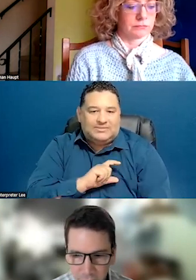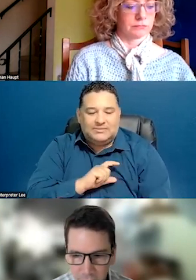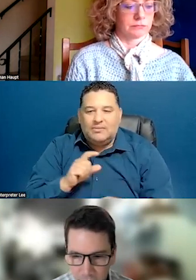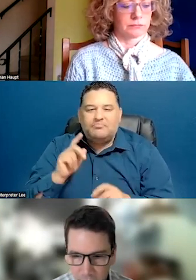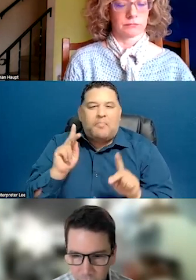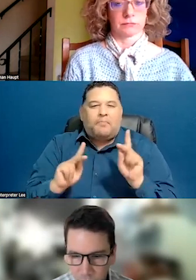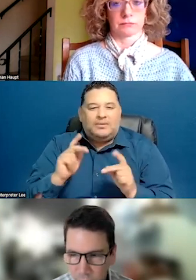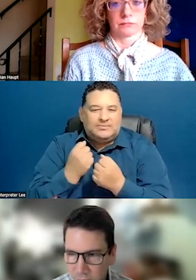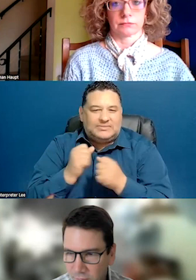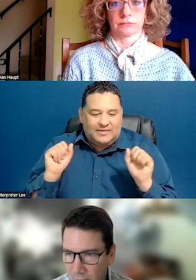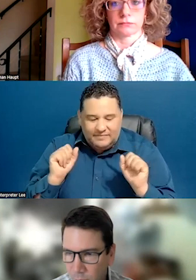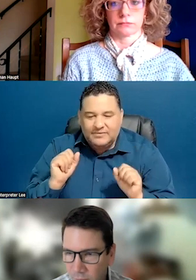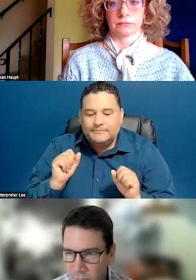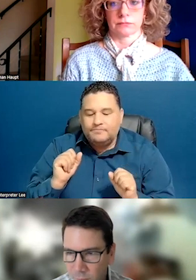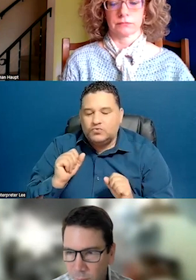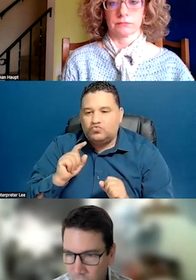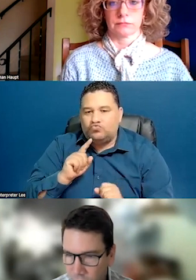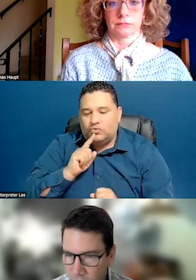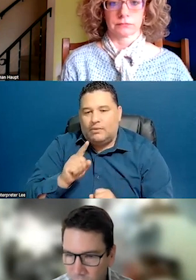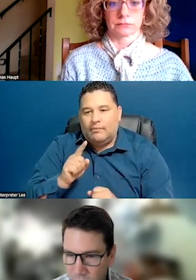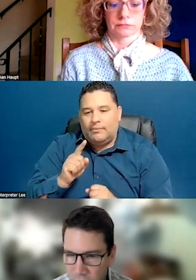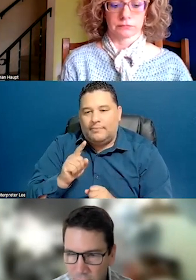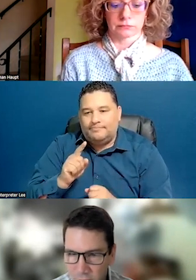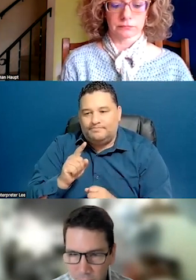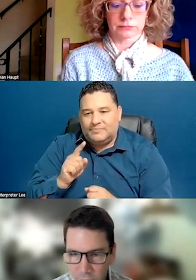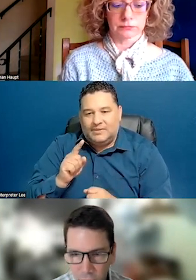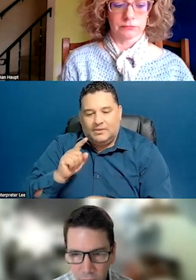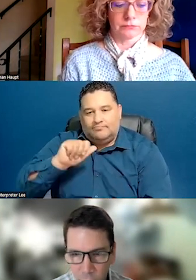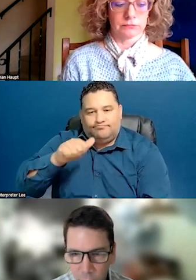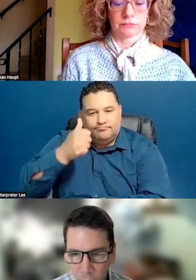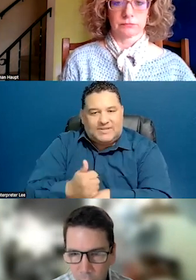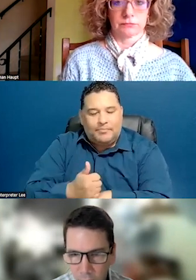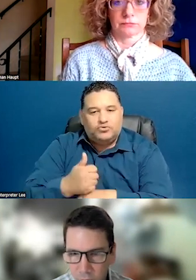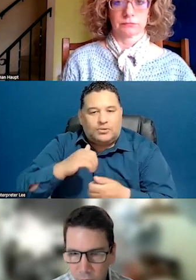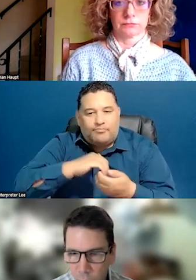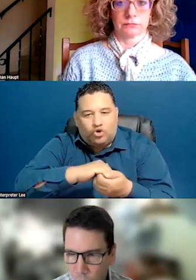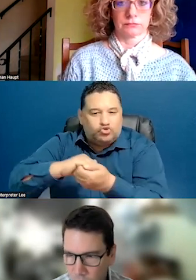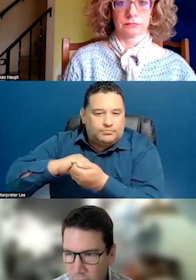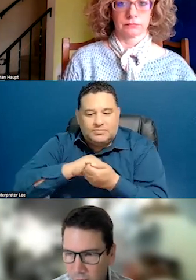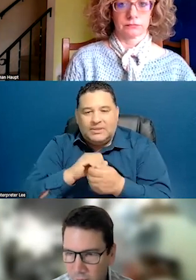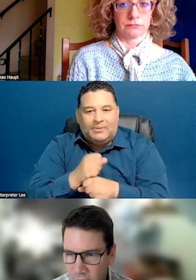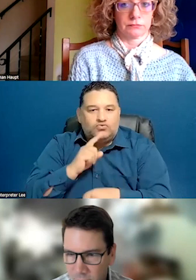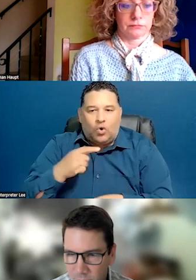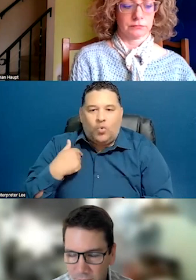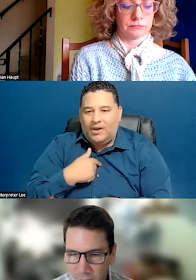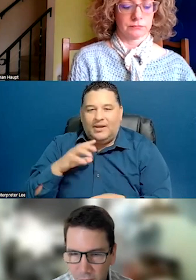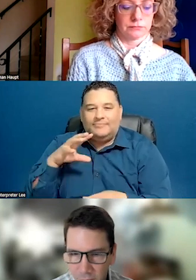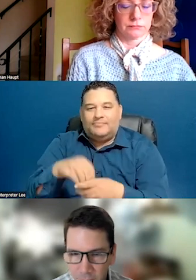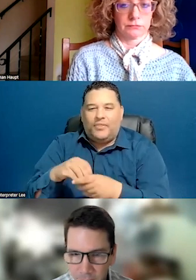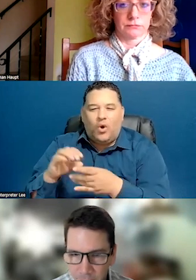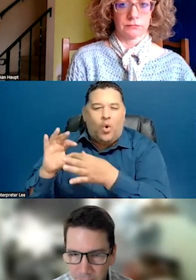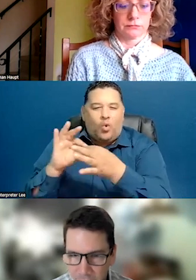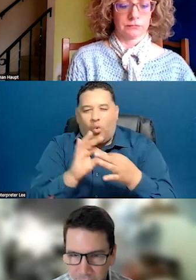safety, to really establish some partnerships to make sure that we were part of the coordinated system of